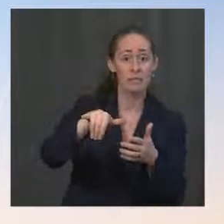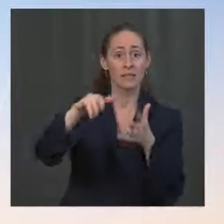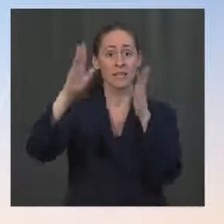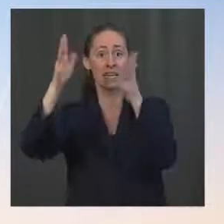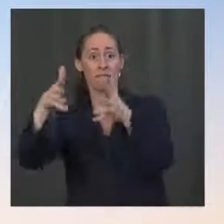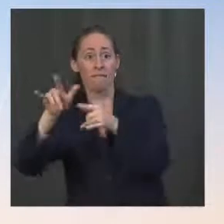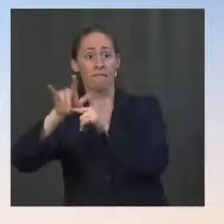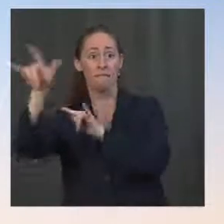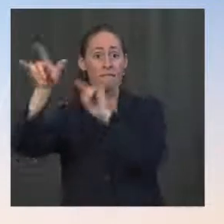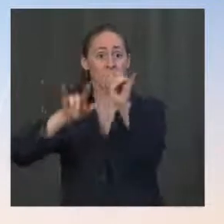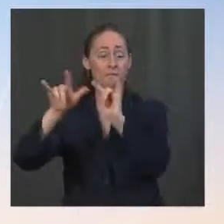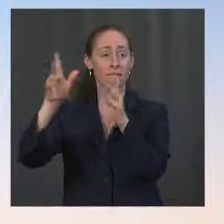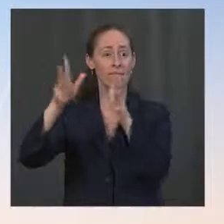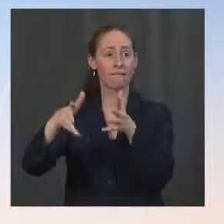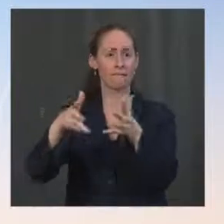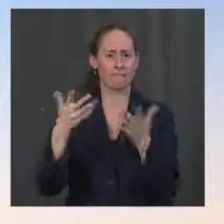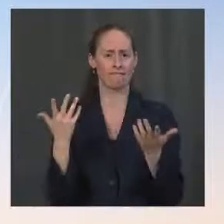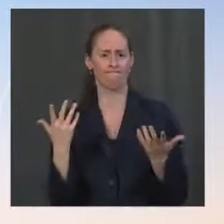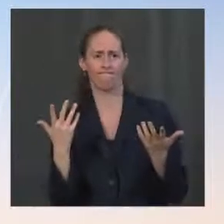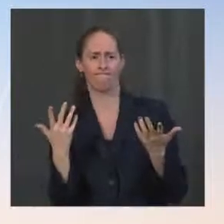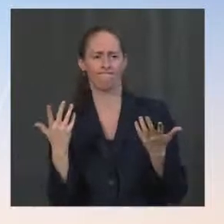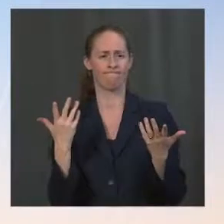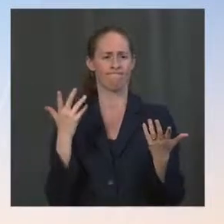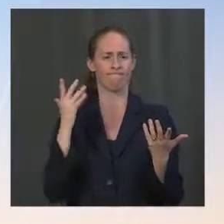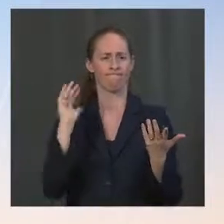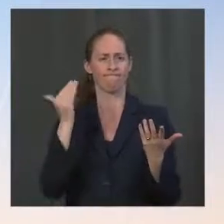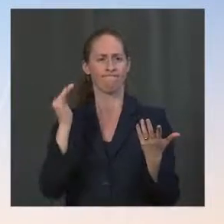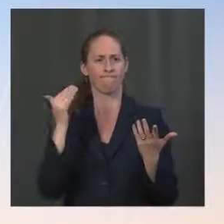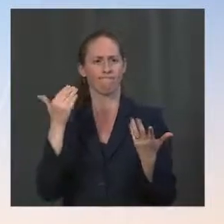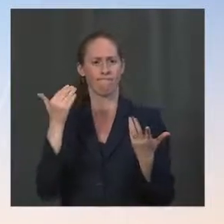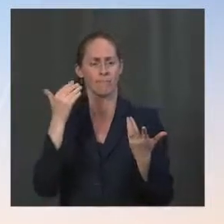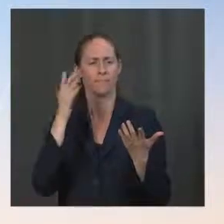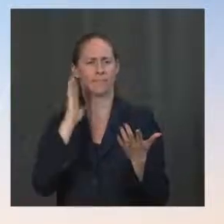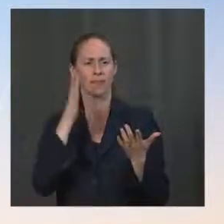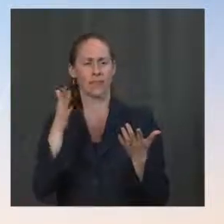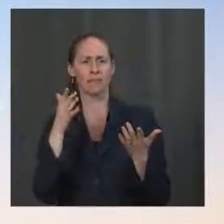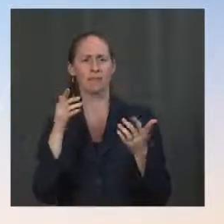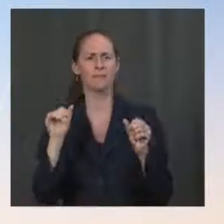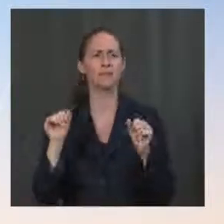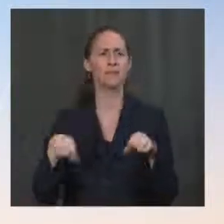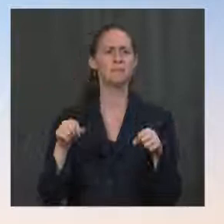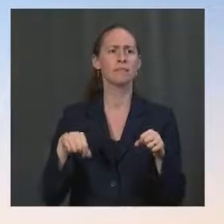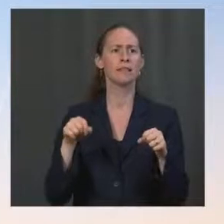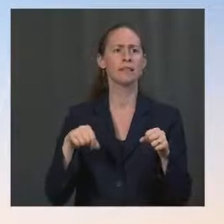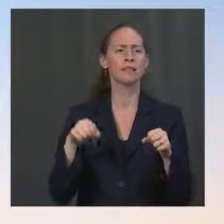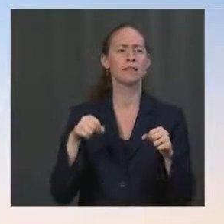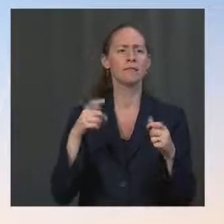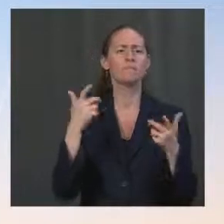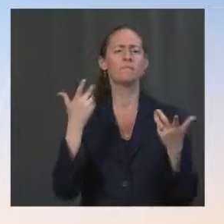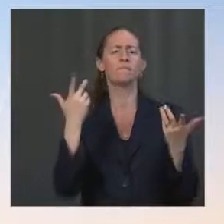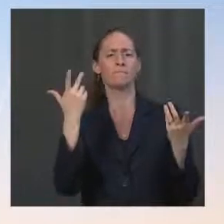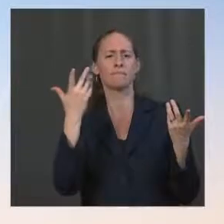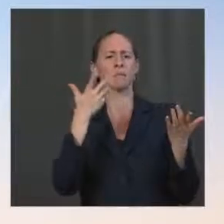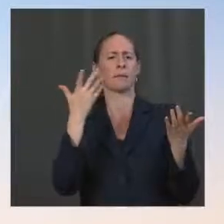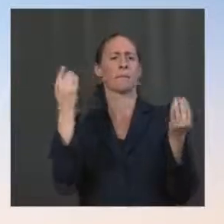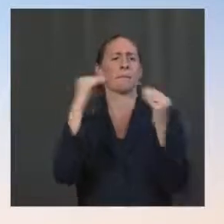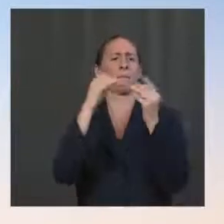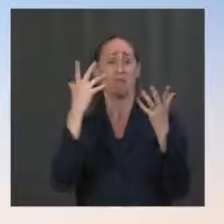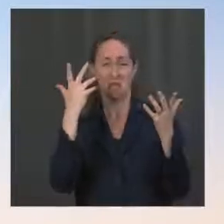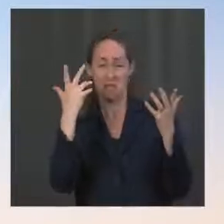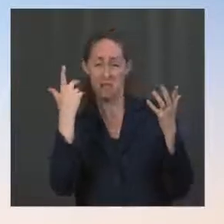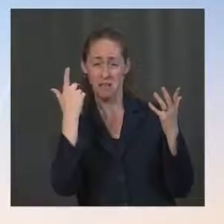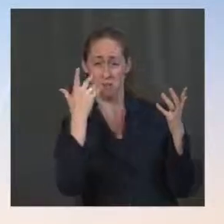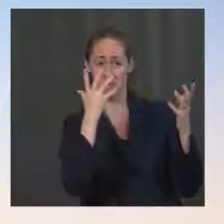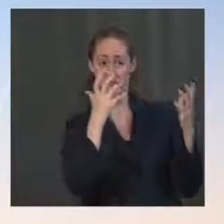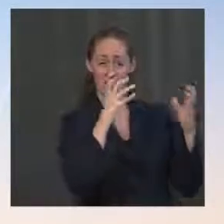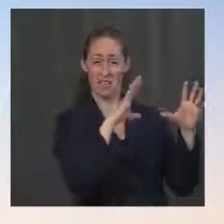what we had, or stayed the same, or exceeded what we had." With that decision about leaving that air base? Was that